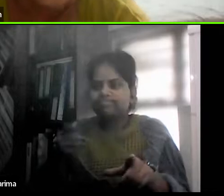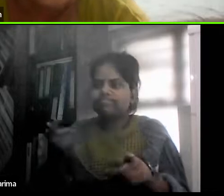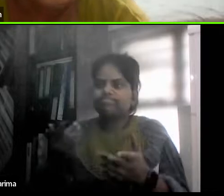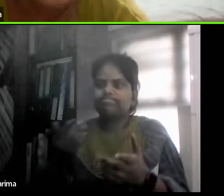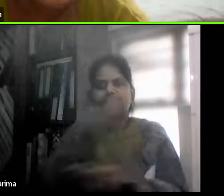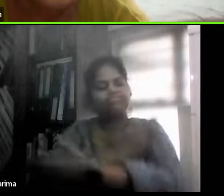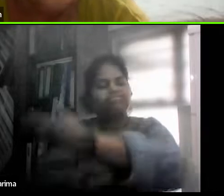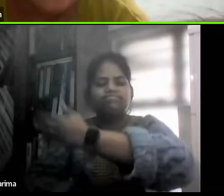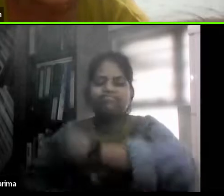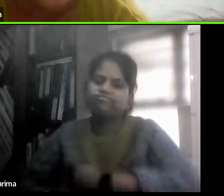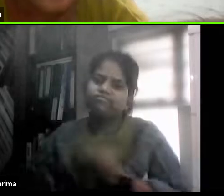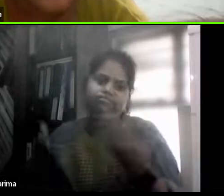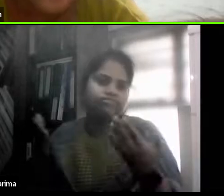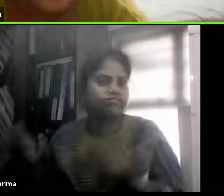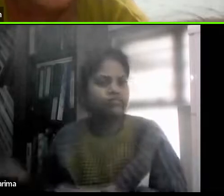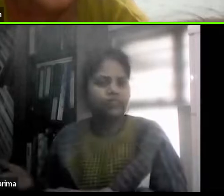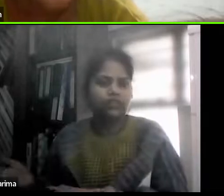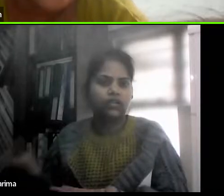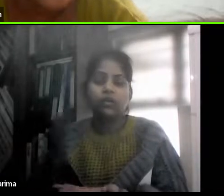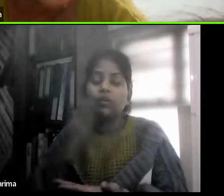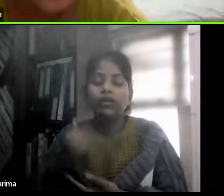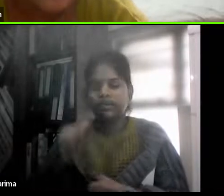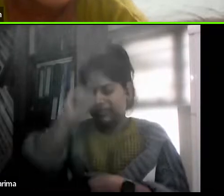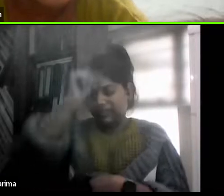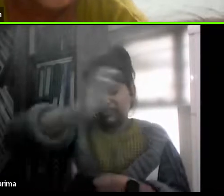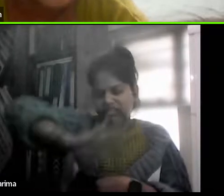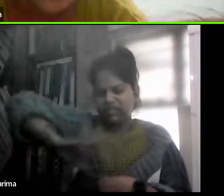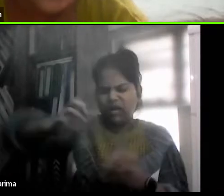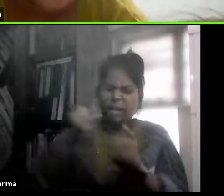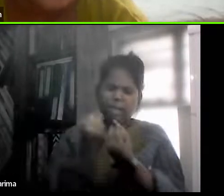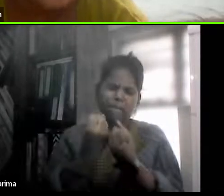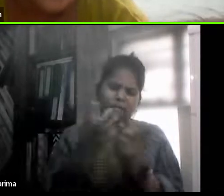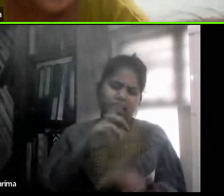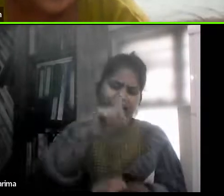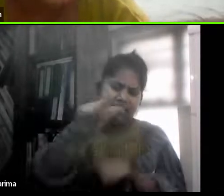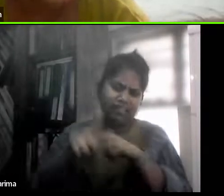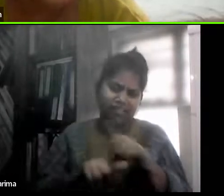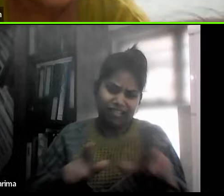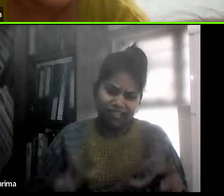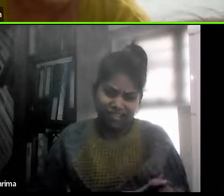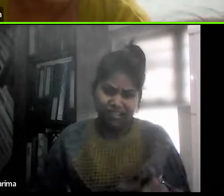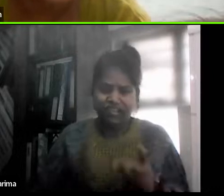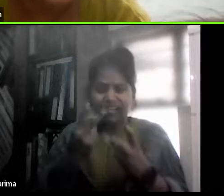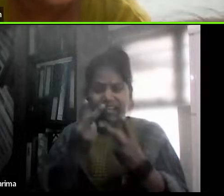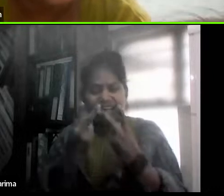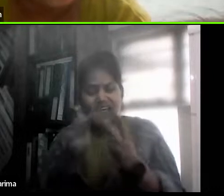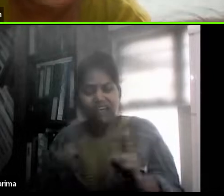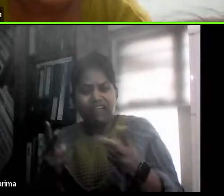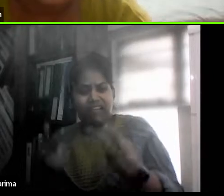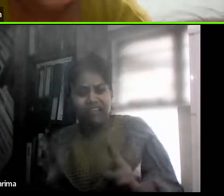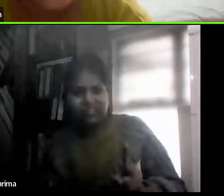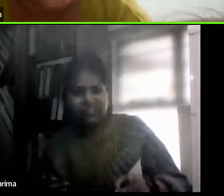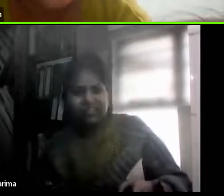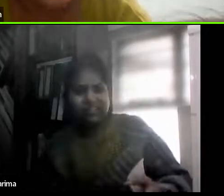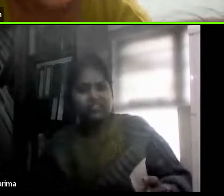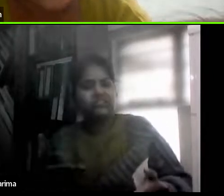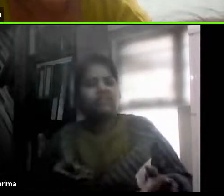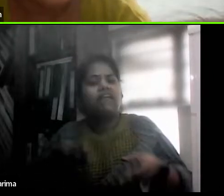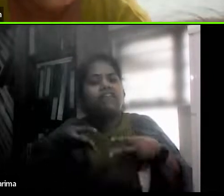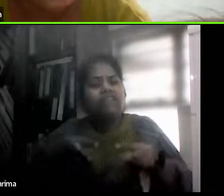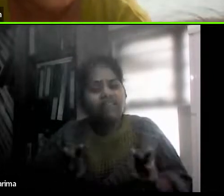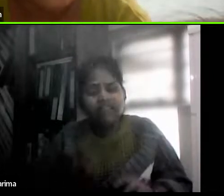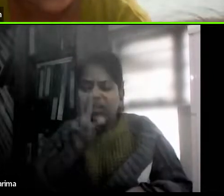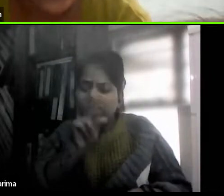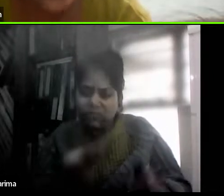And in India, we have so many languages. Each language, each dialect has its own coinages